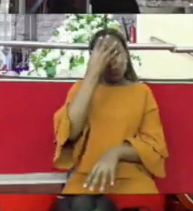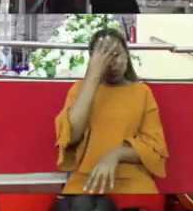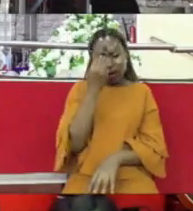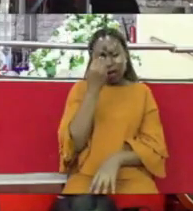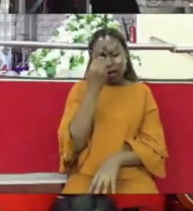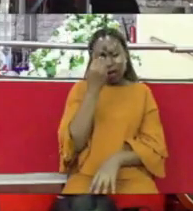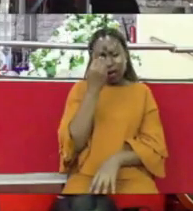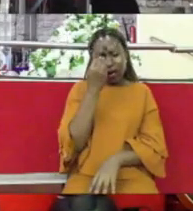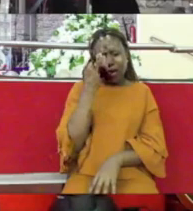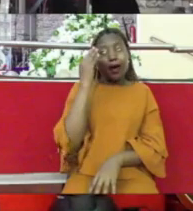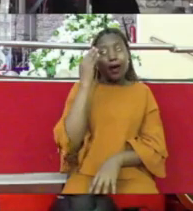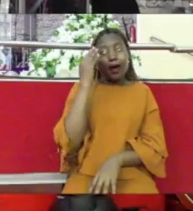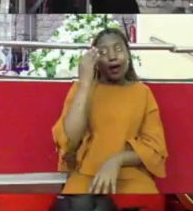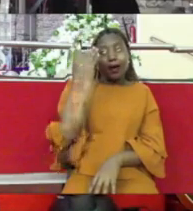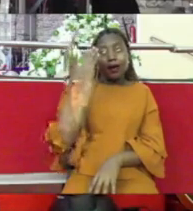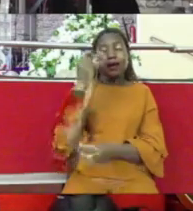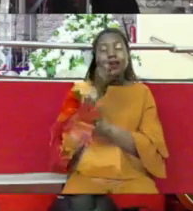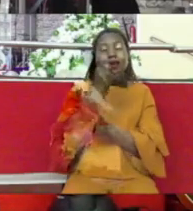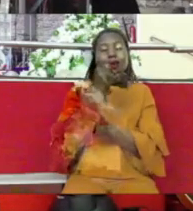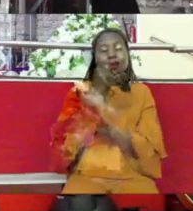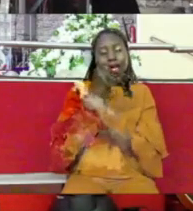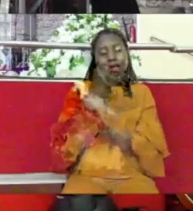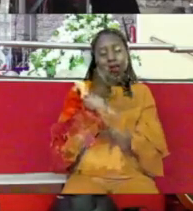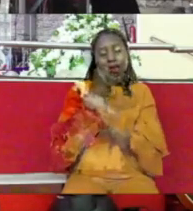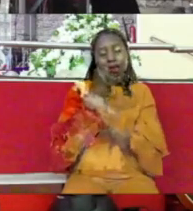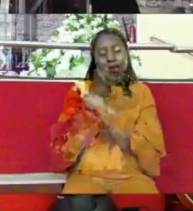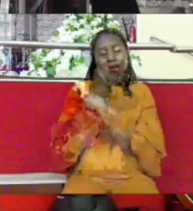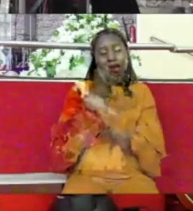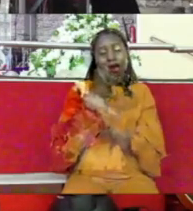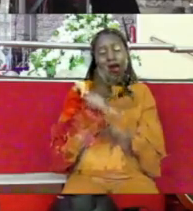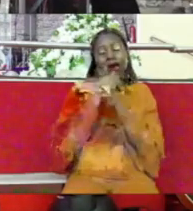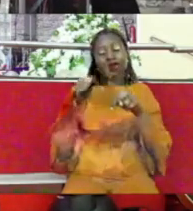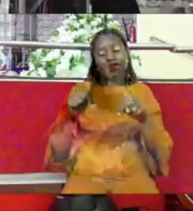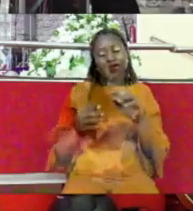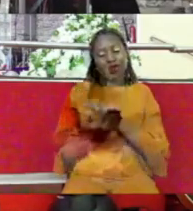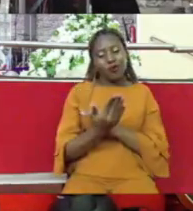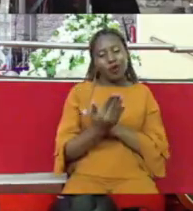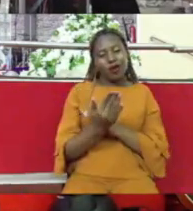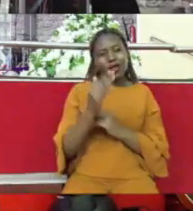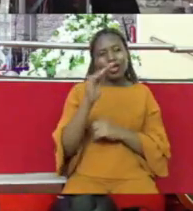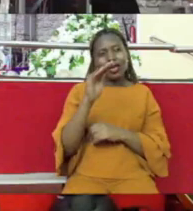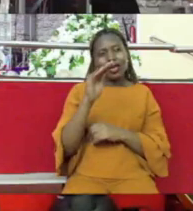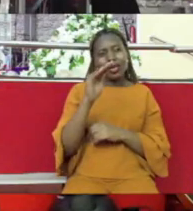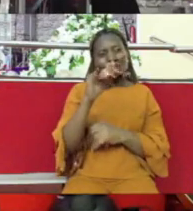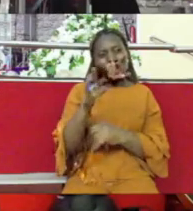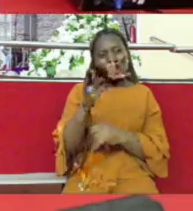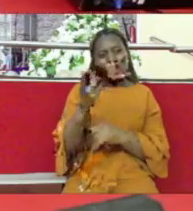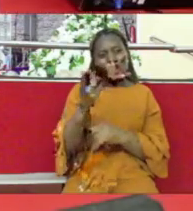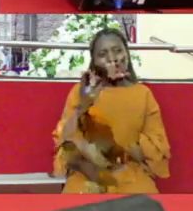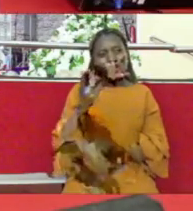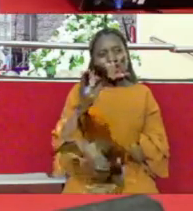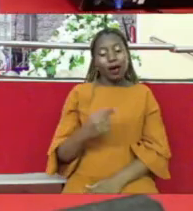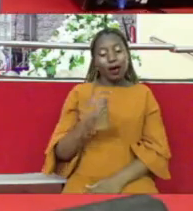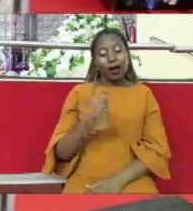is compassionate. Na amejawa na huruma. And this morning he says, come. Na asubuhi leo anasema njoo. I have seen your cry